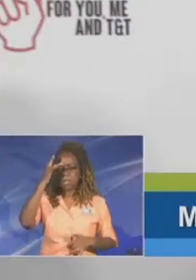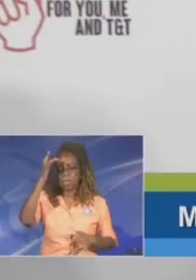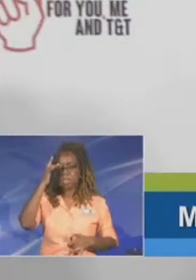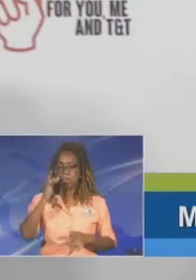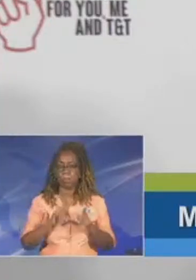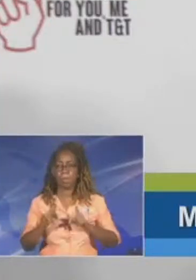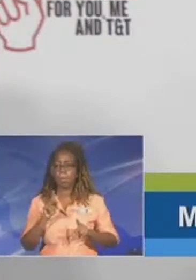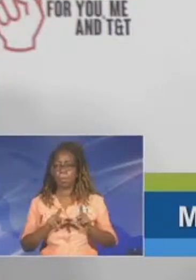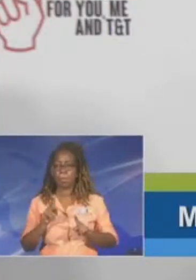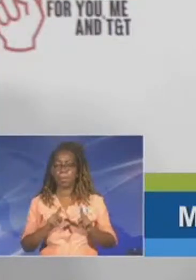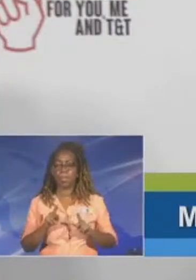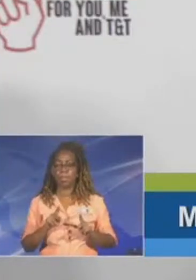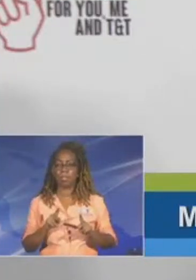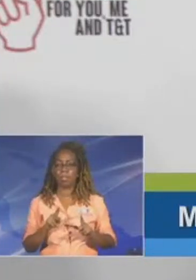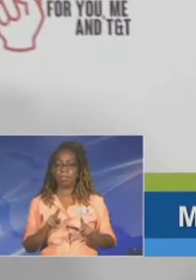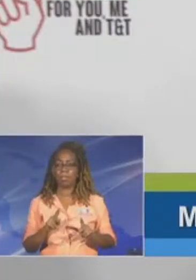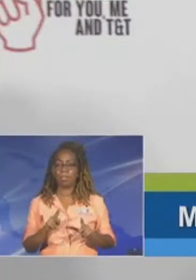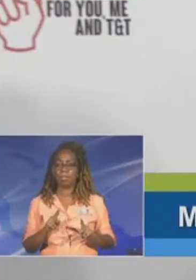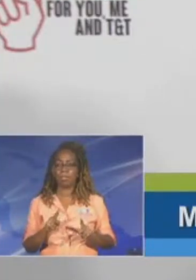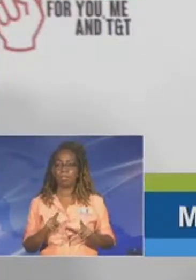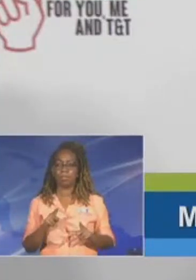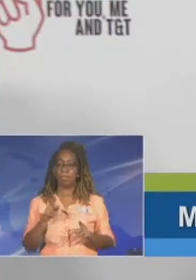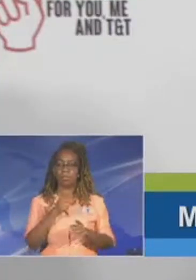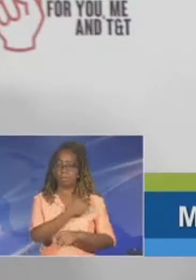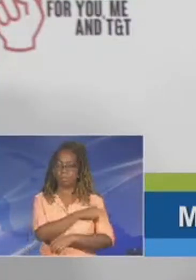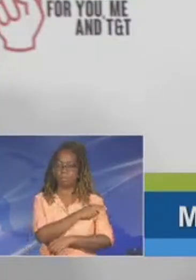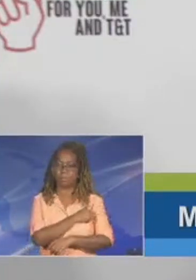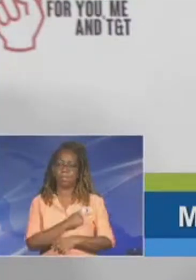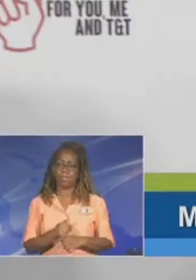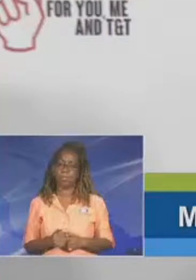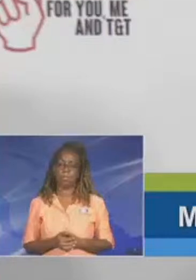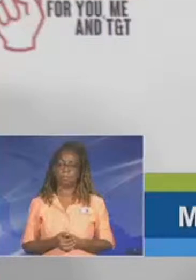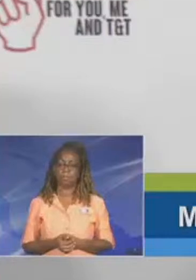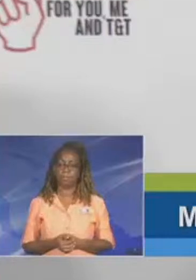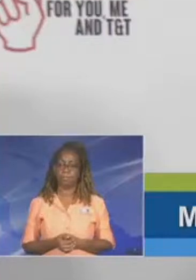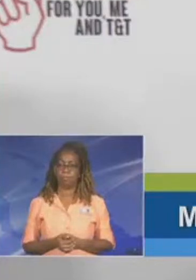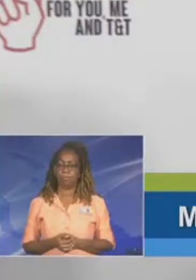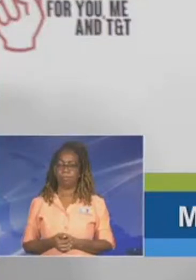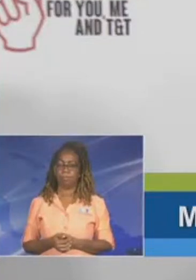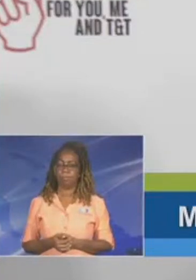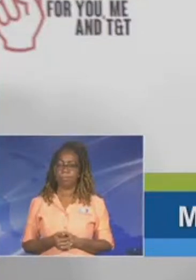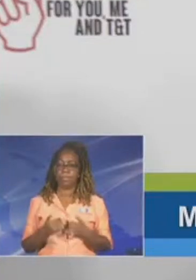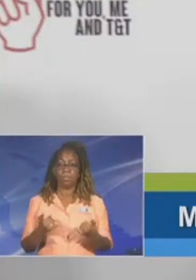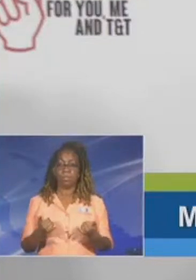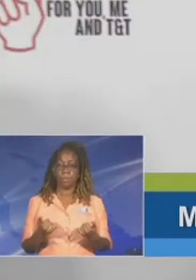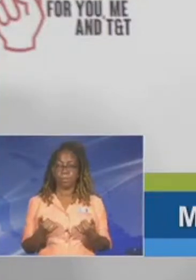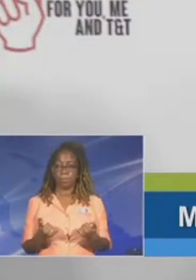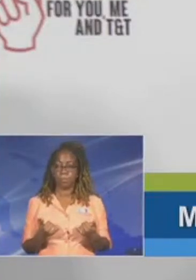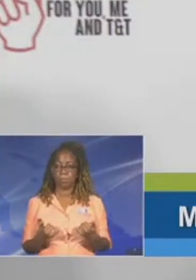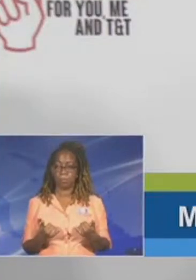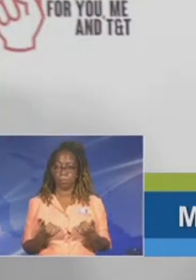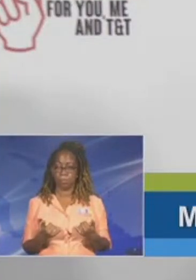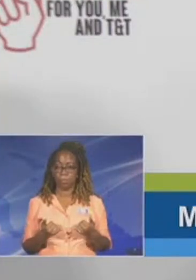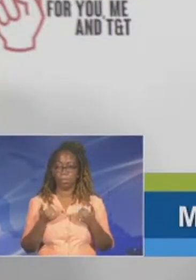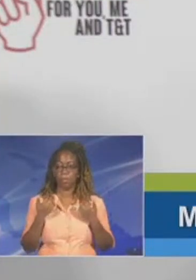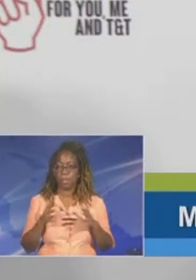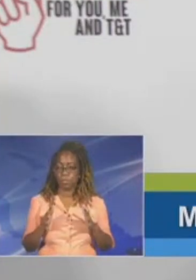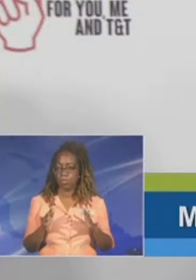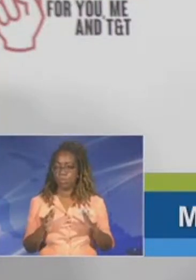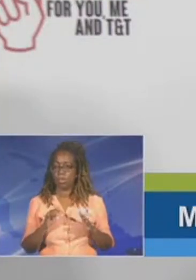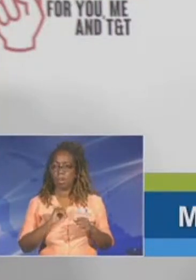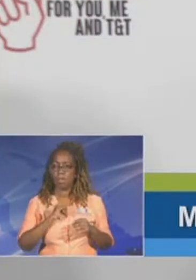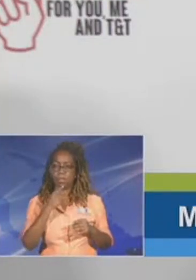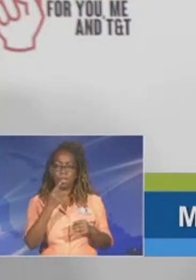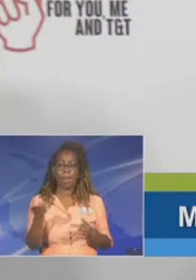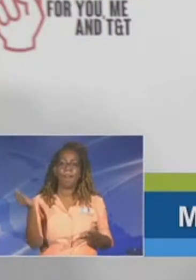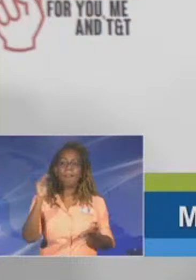patients requiring care. Ladies and gentlemen, as I close this morning, I would like to